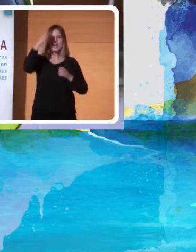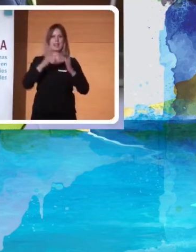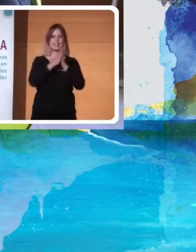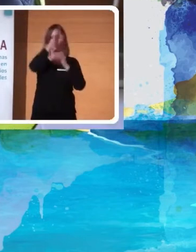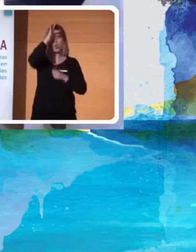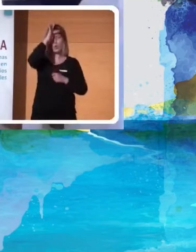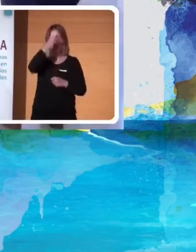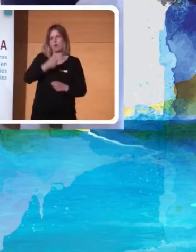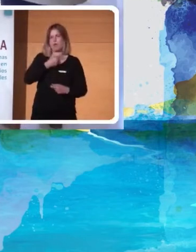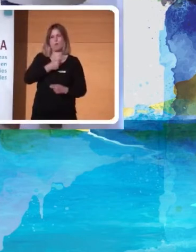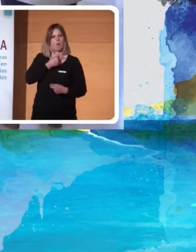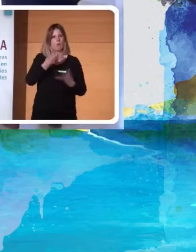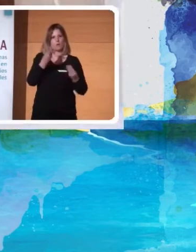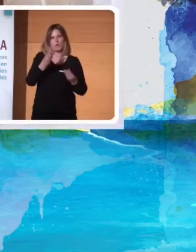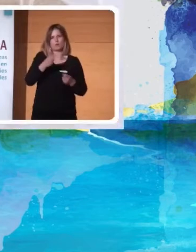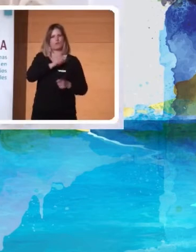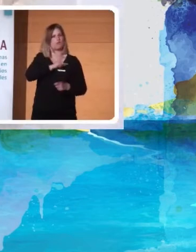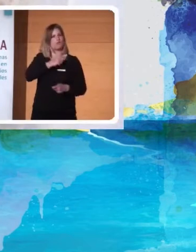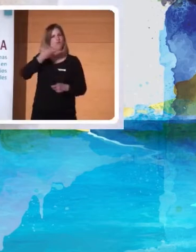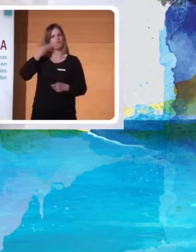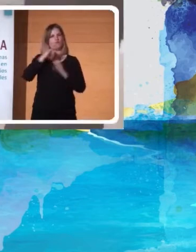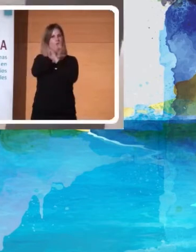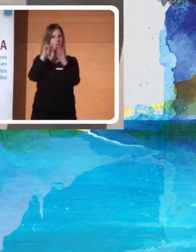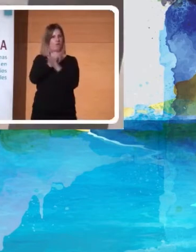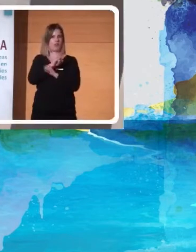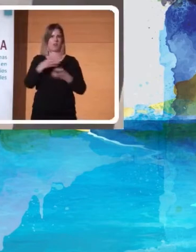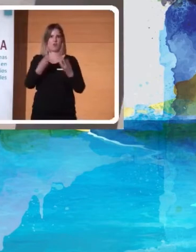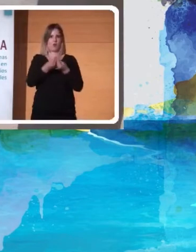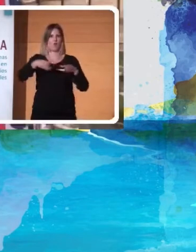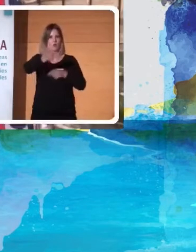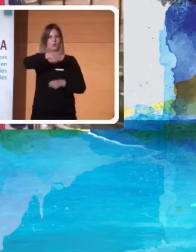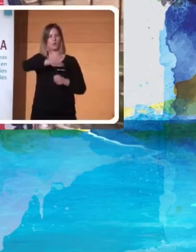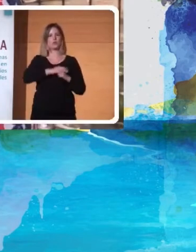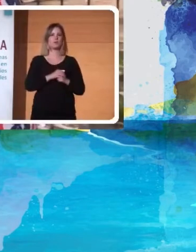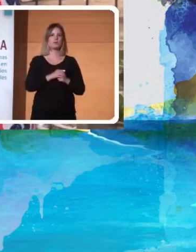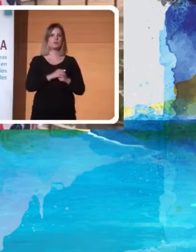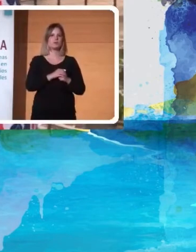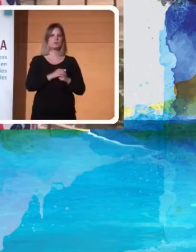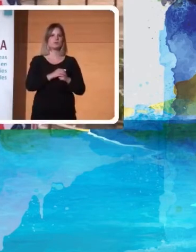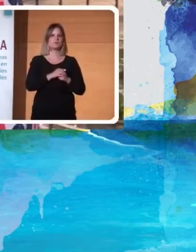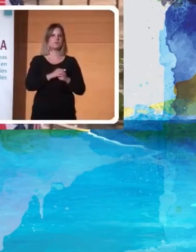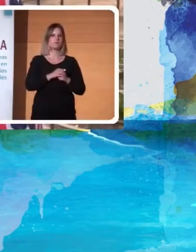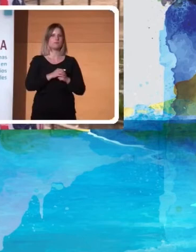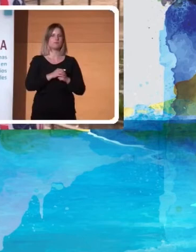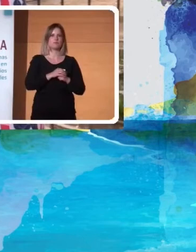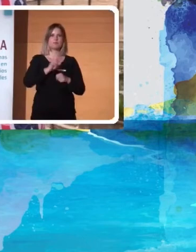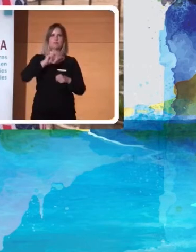the Cuarto Real in Santo Domingo, and I love being with people. I feel happy. I feel proud.